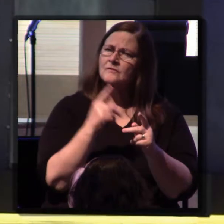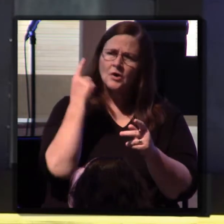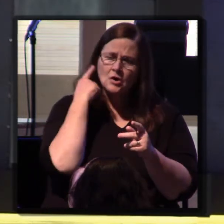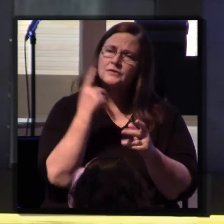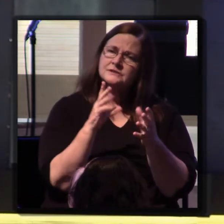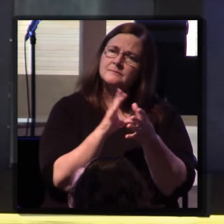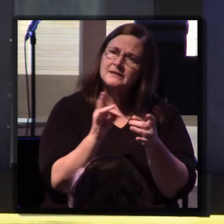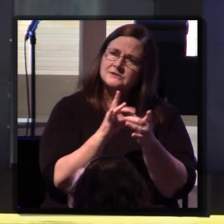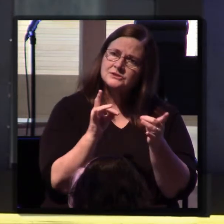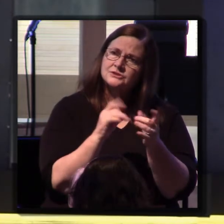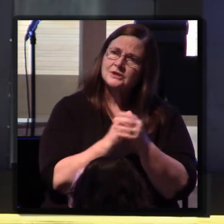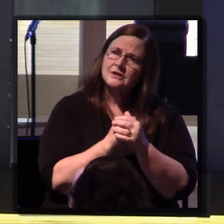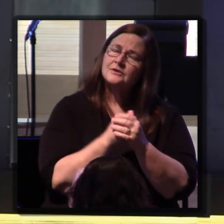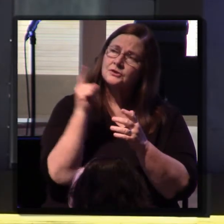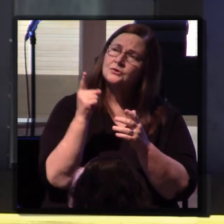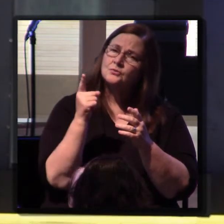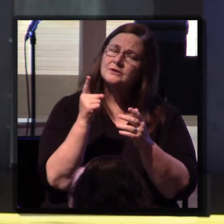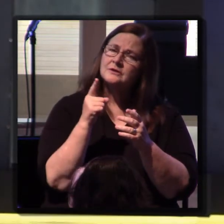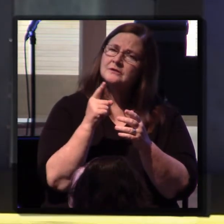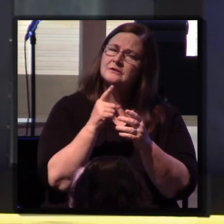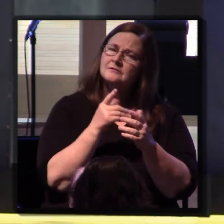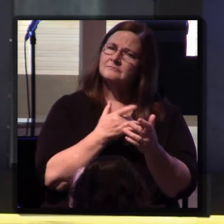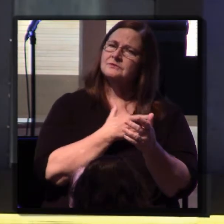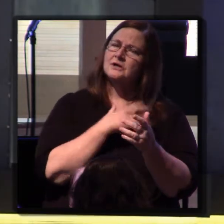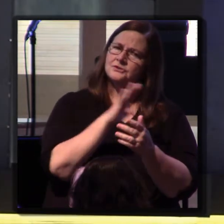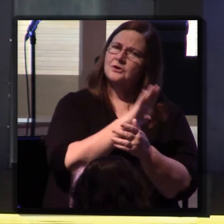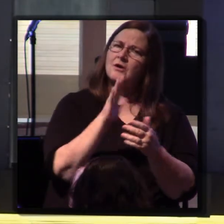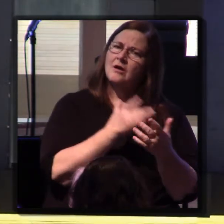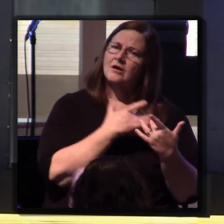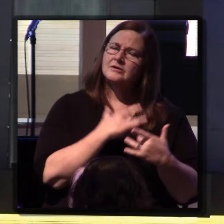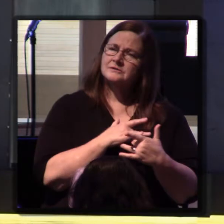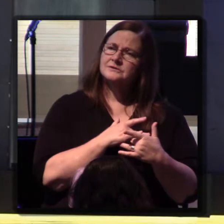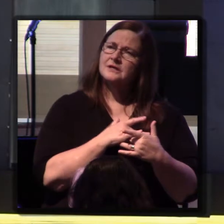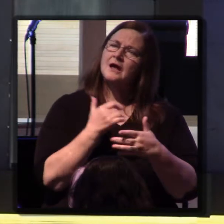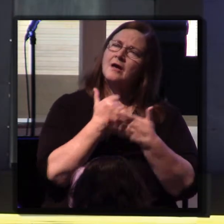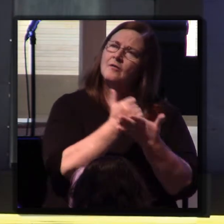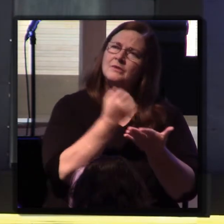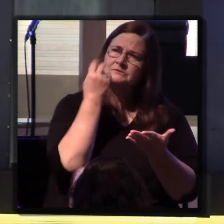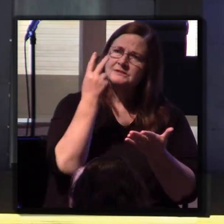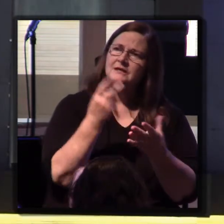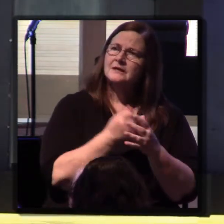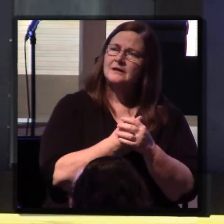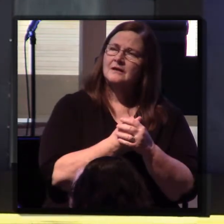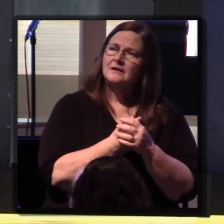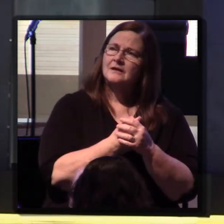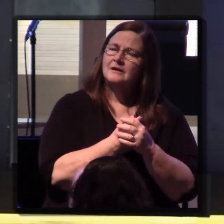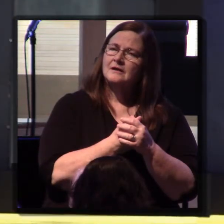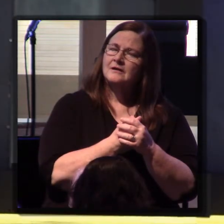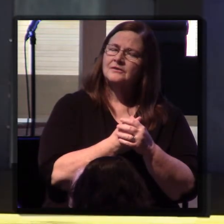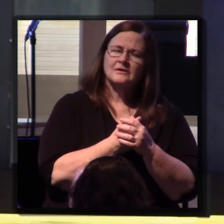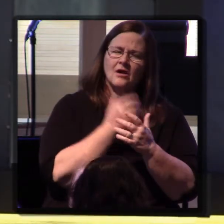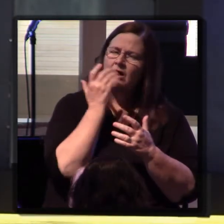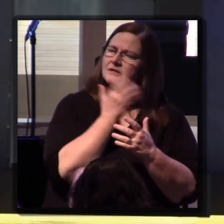is. Lord, I pray for those who have heard this message that you would speak to their hearts, that